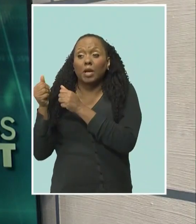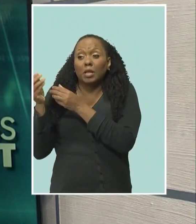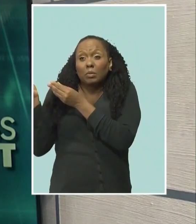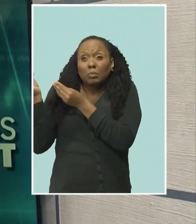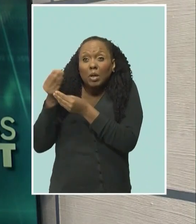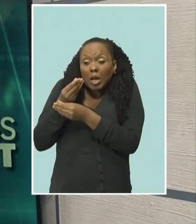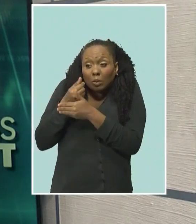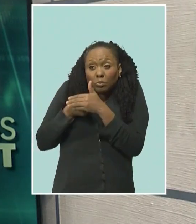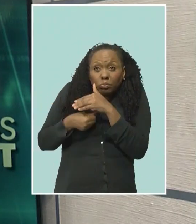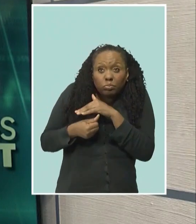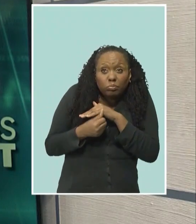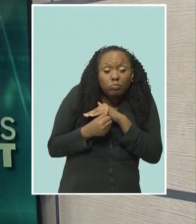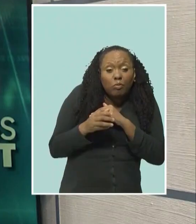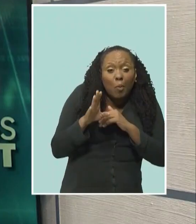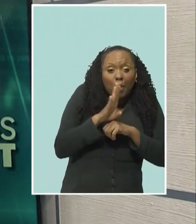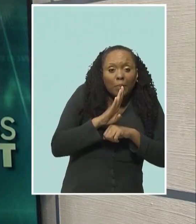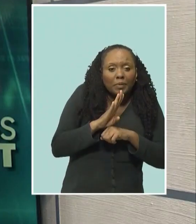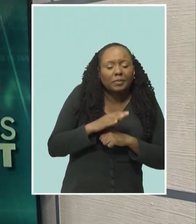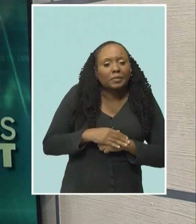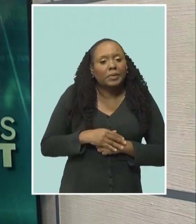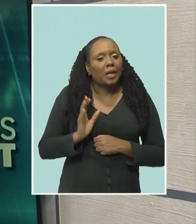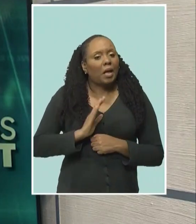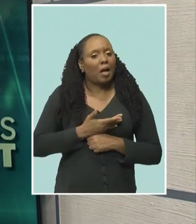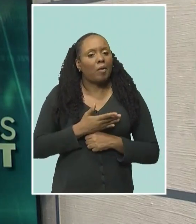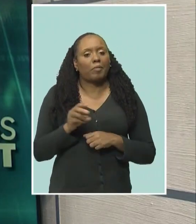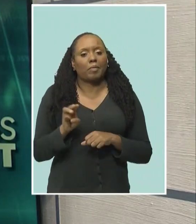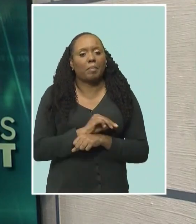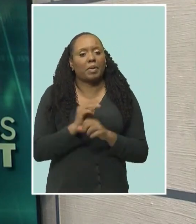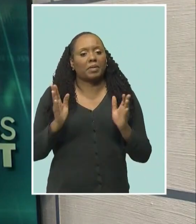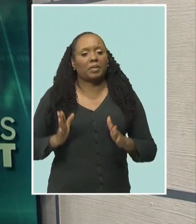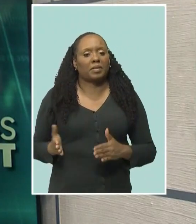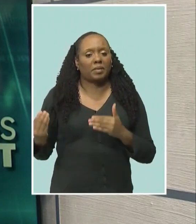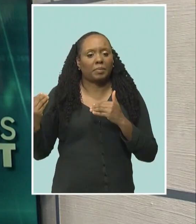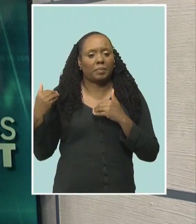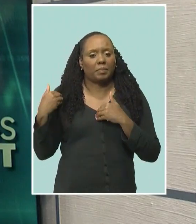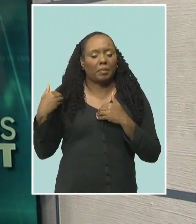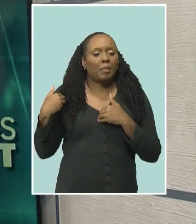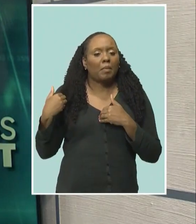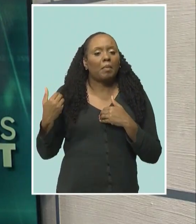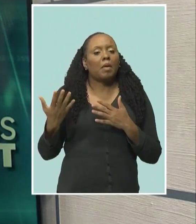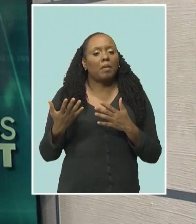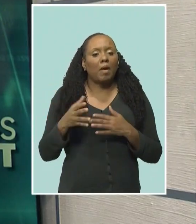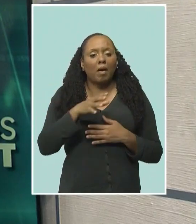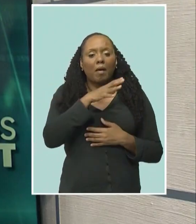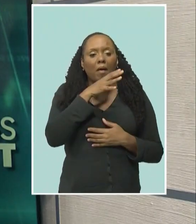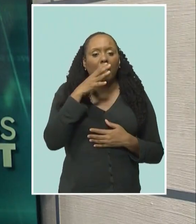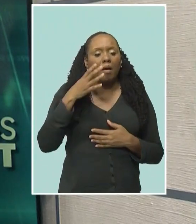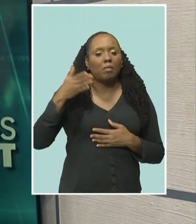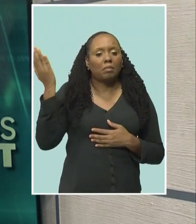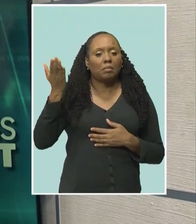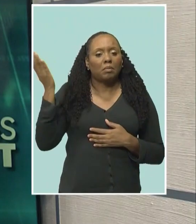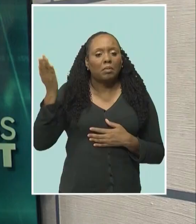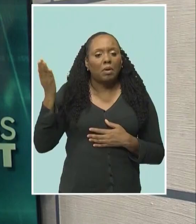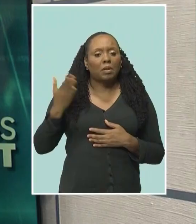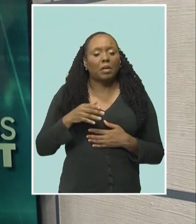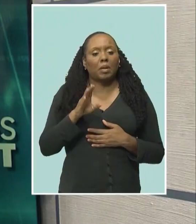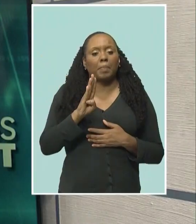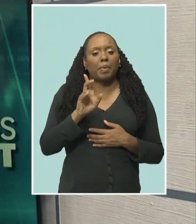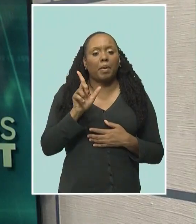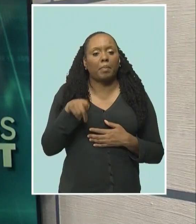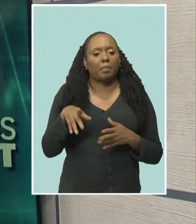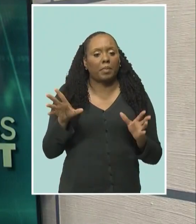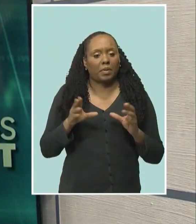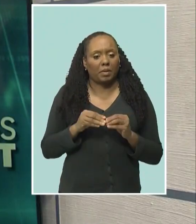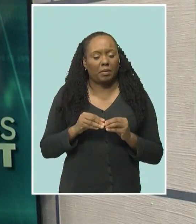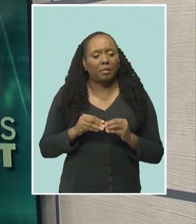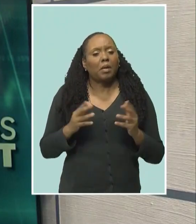Nutritional Security, Indar Ware, who was speaking at the BLP's St. Philip South meeting at Rice's St. Philip. He wants people